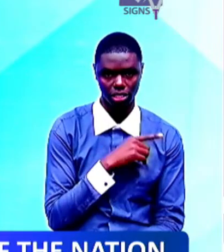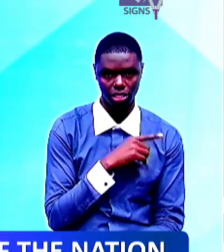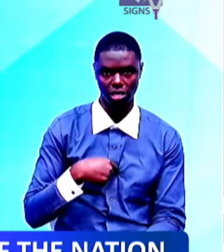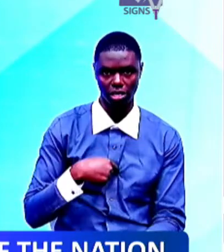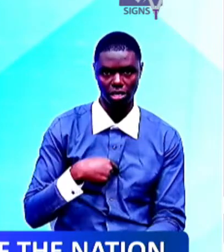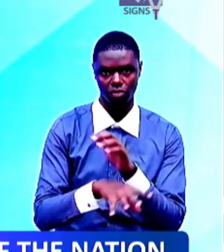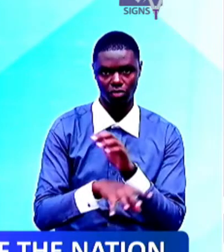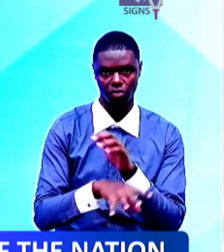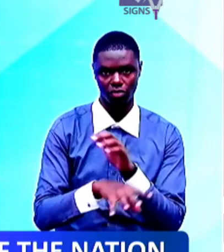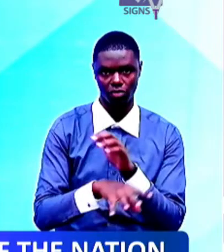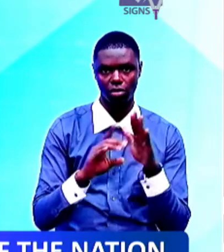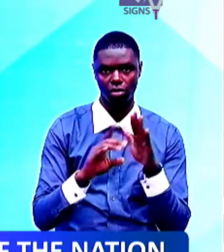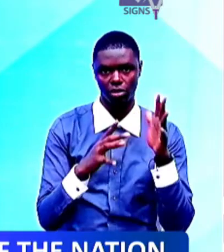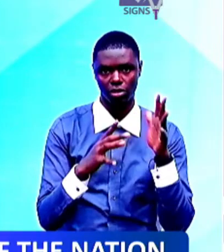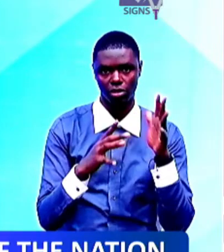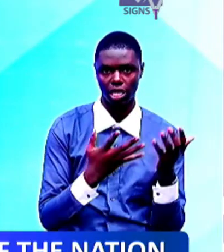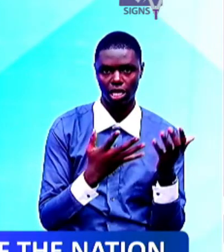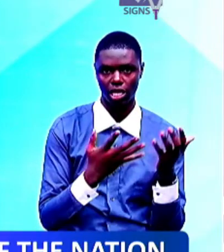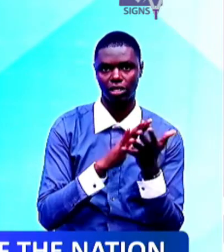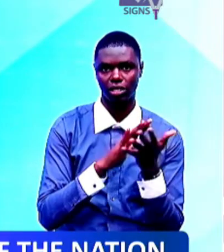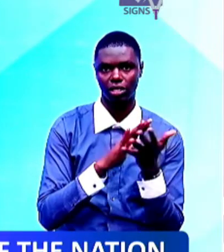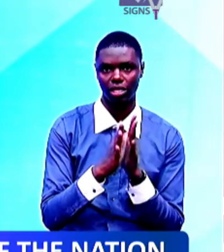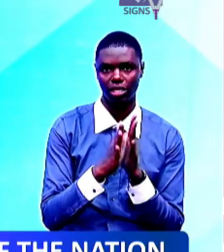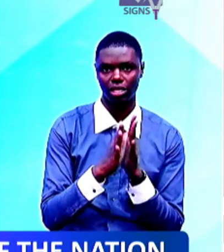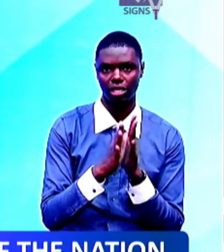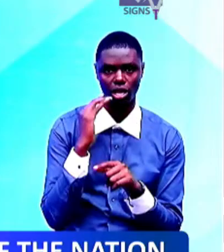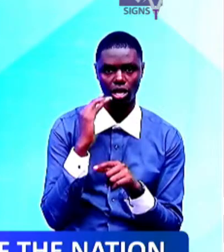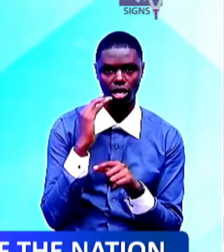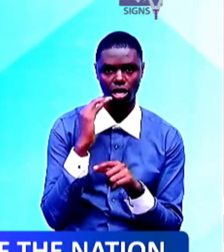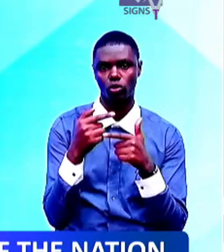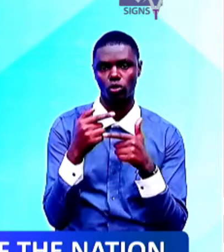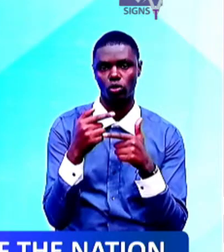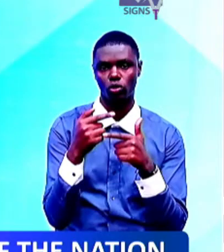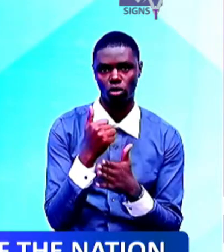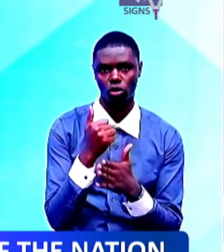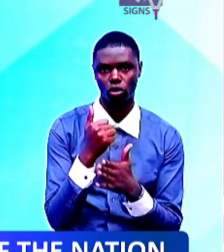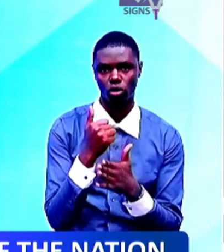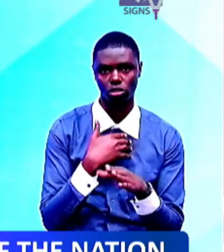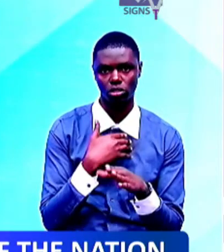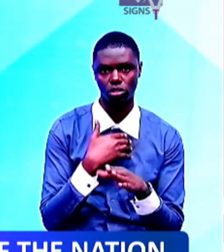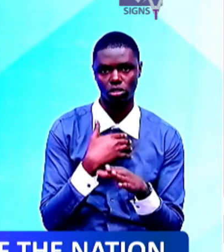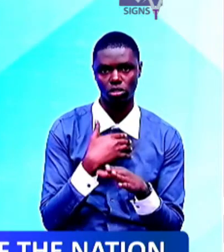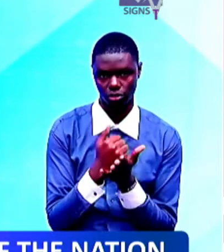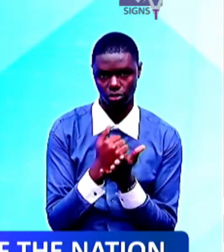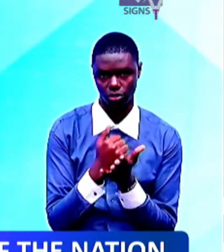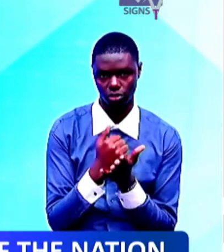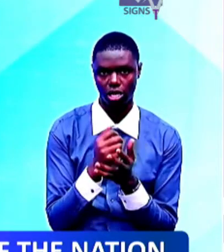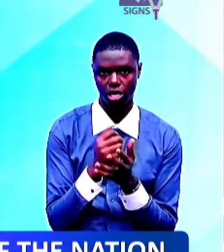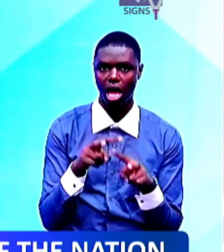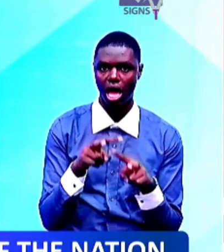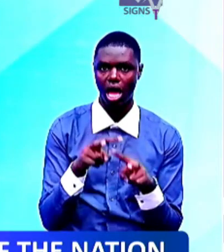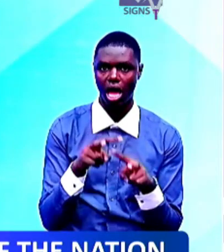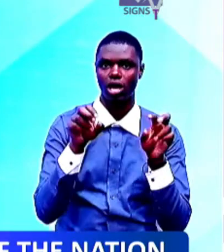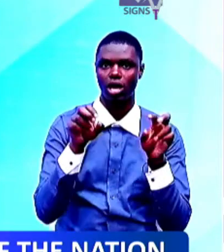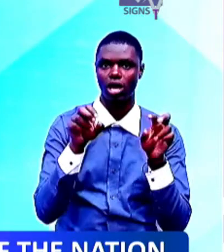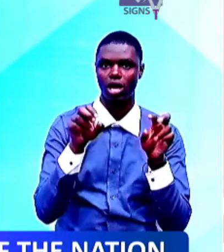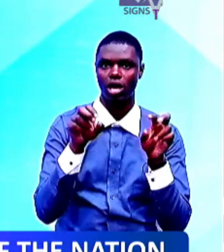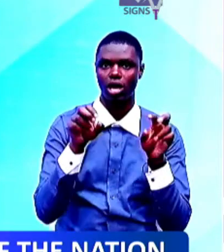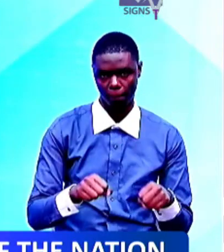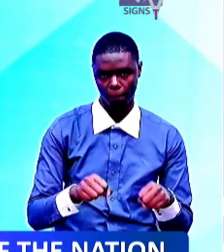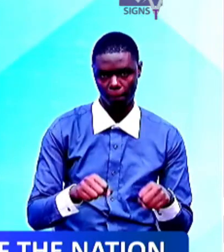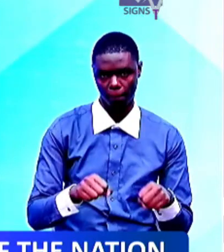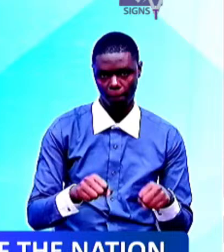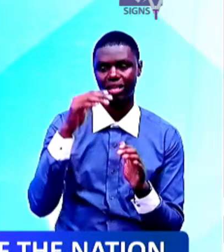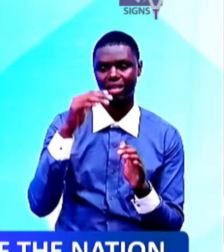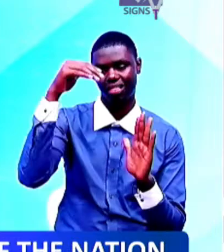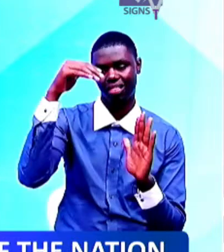become a minister, you will expect nothing different. I will continue to abuse my office. Our value system, seemingly it's